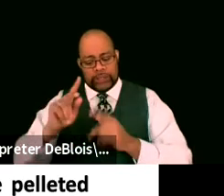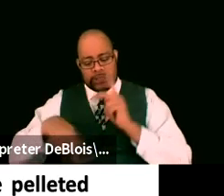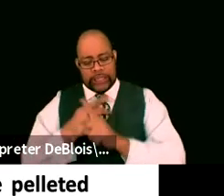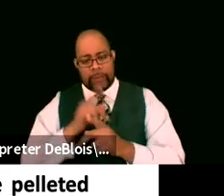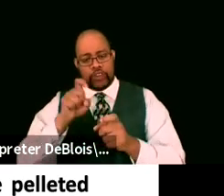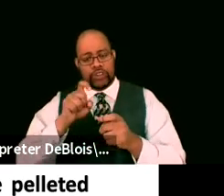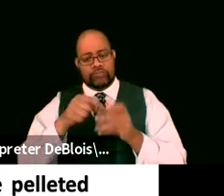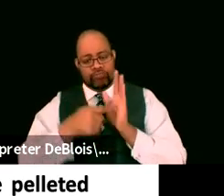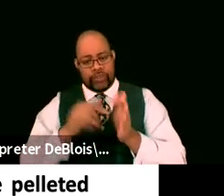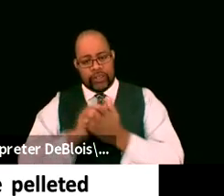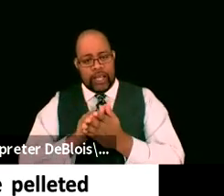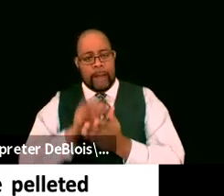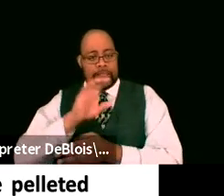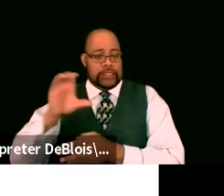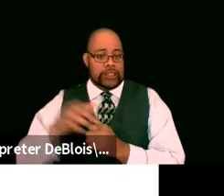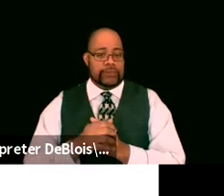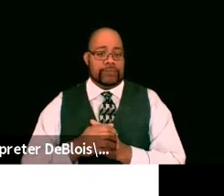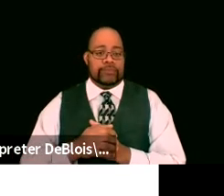as Burkholderia enigmatica now.